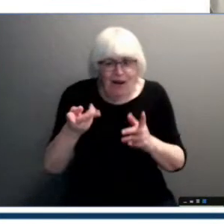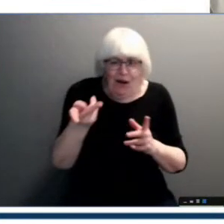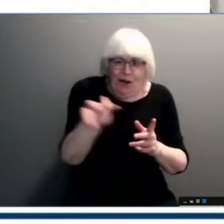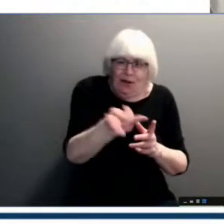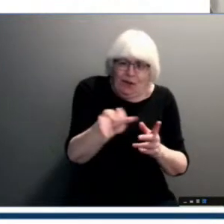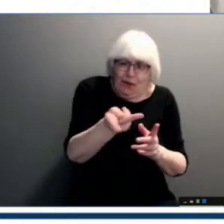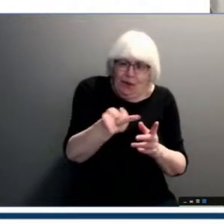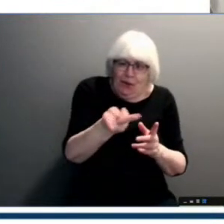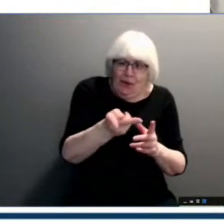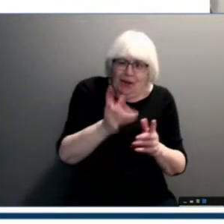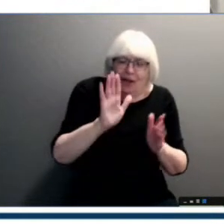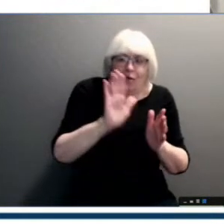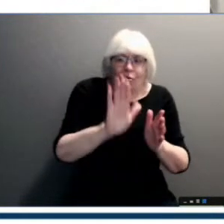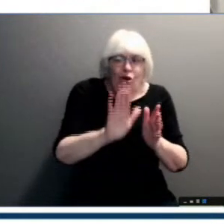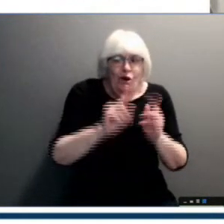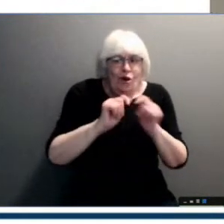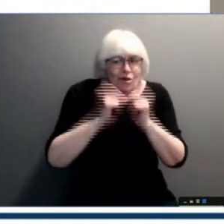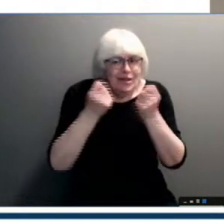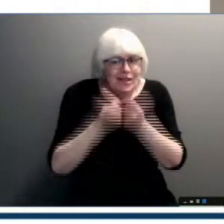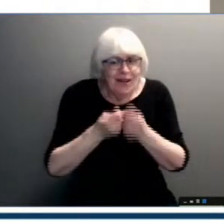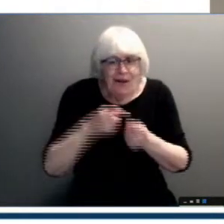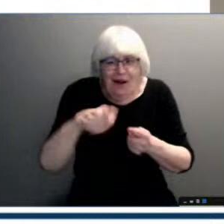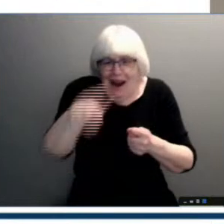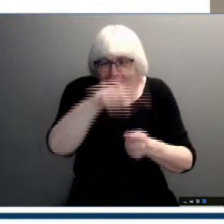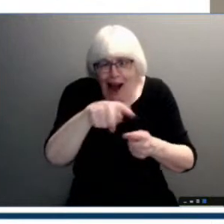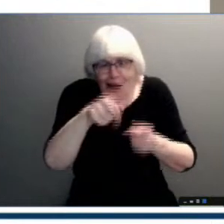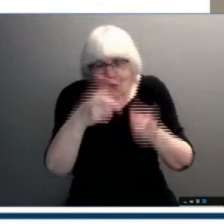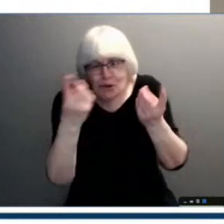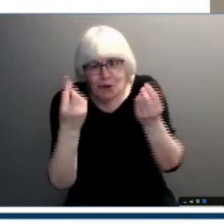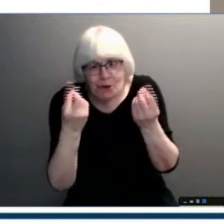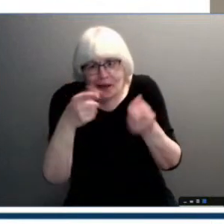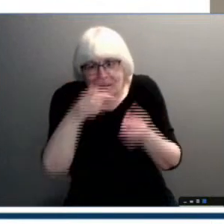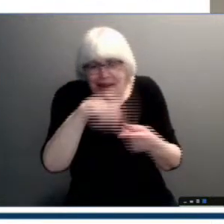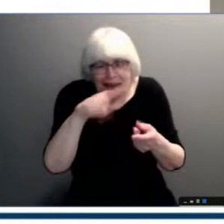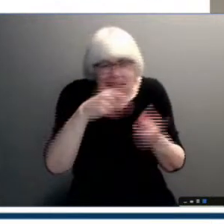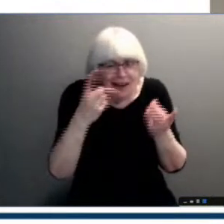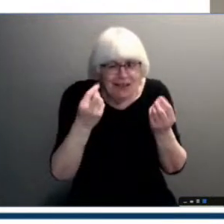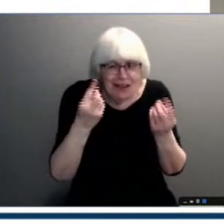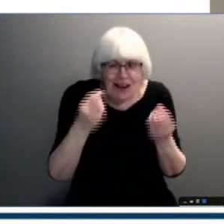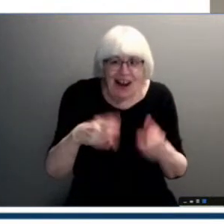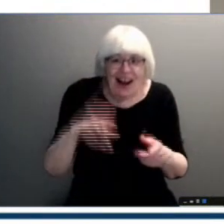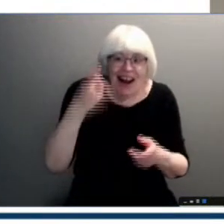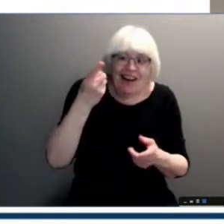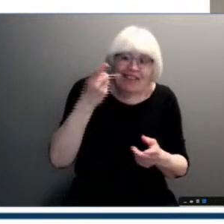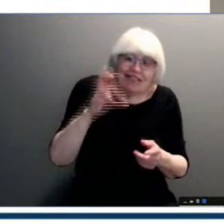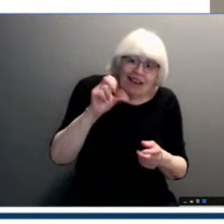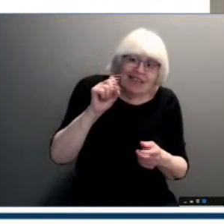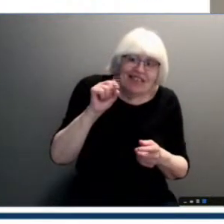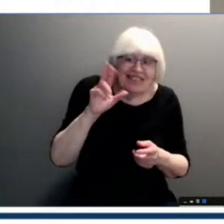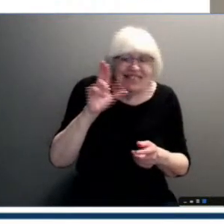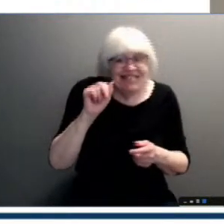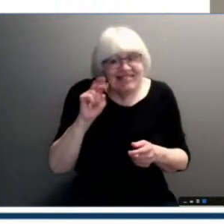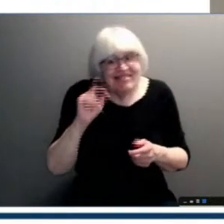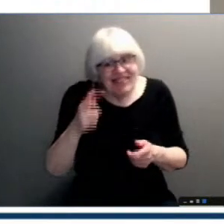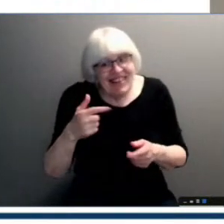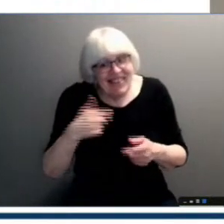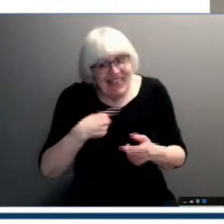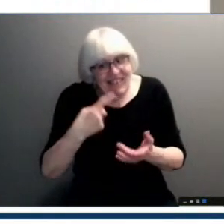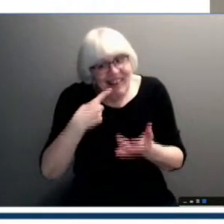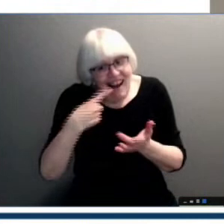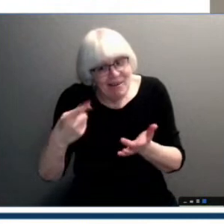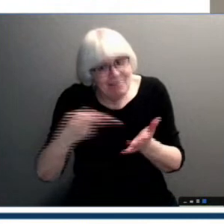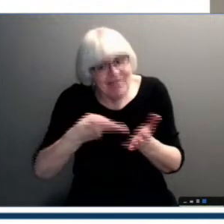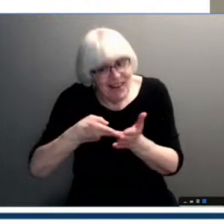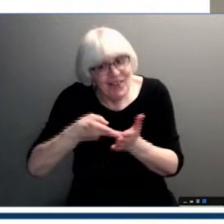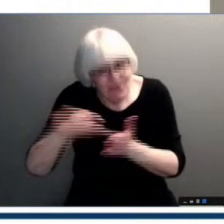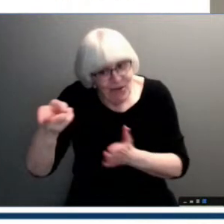Well, I'll be honest. I'm tired too, and I get it why people are disappointed. We thought we were here, getting here in the